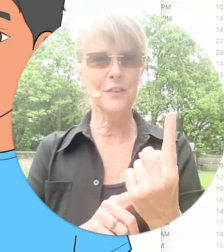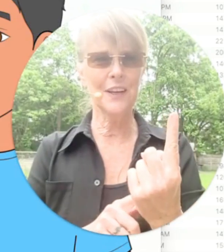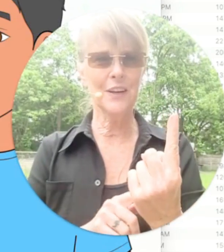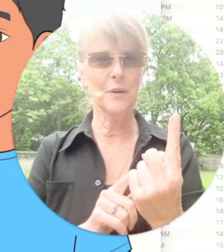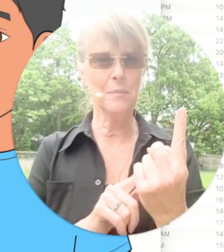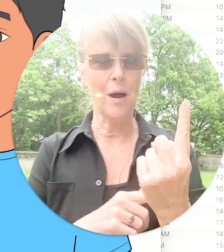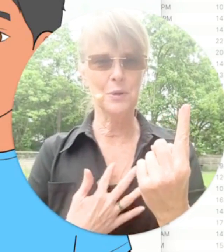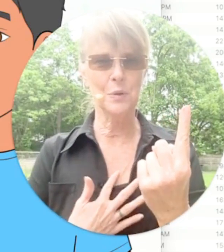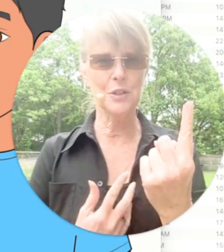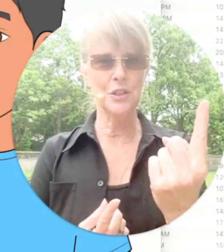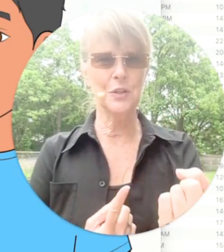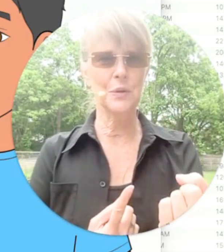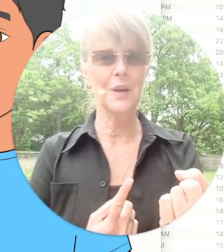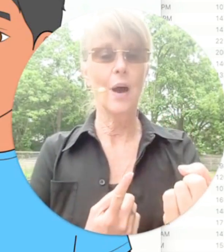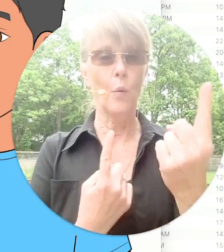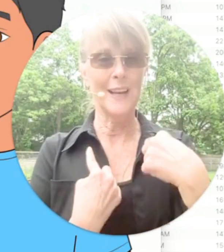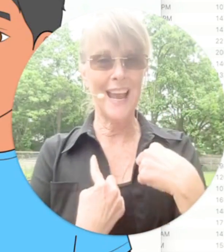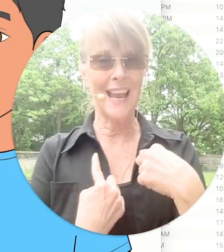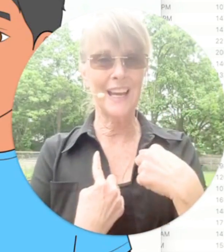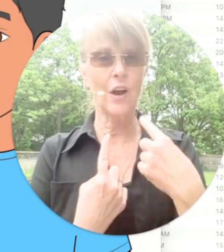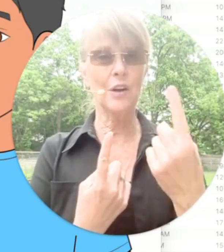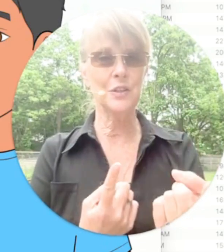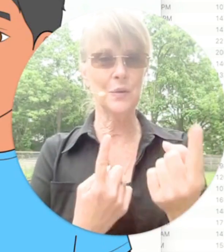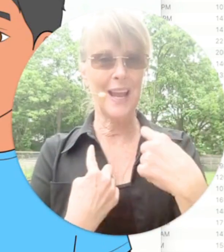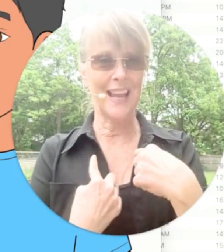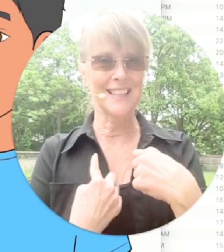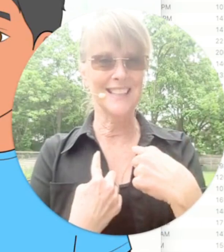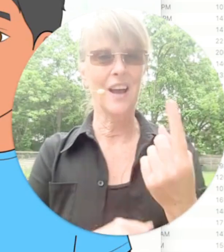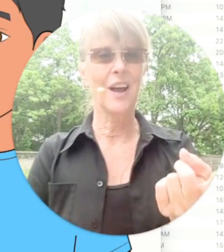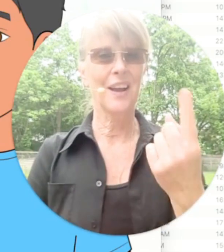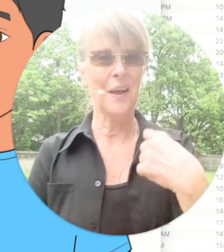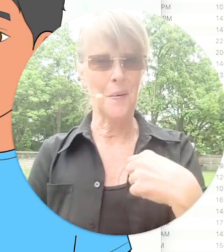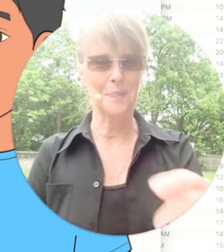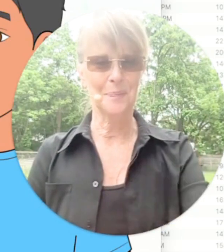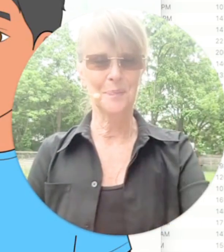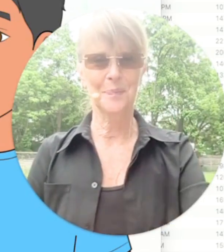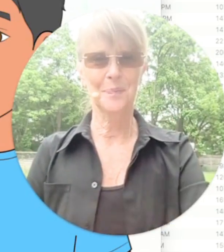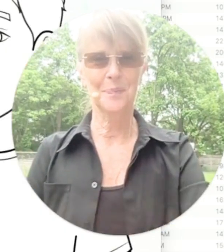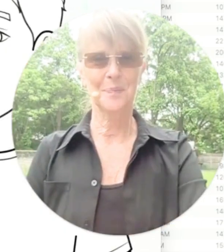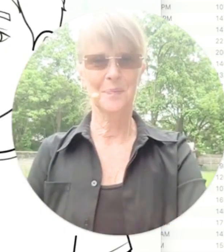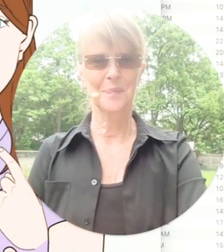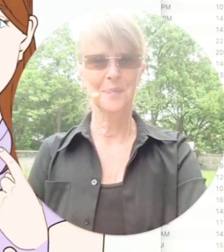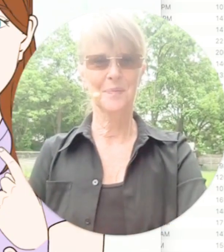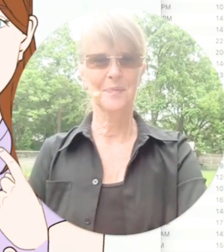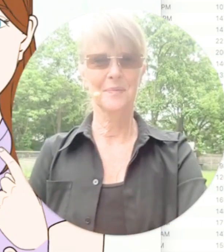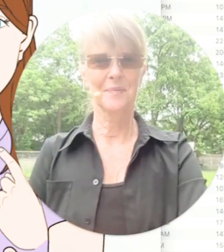Pointer finger, palm towards you, 1 hand or 2 hand. Come.